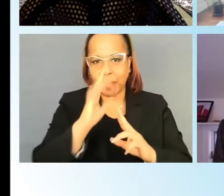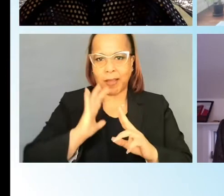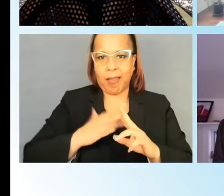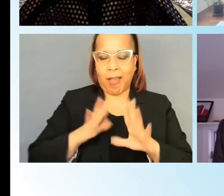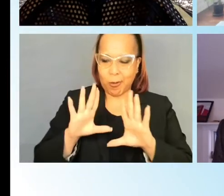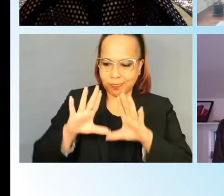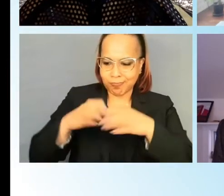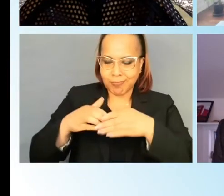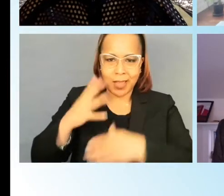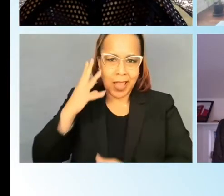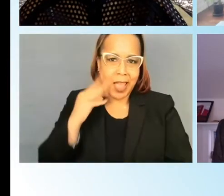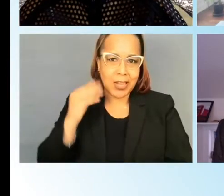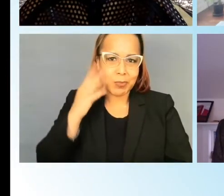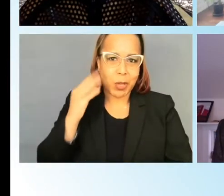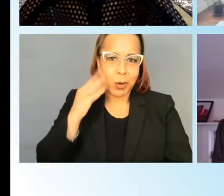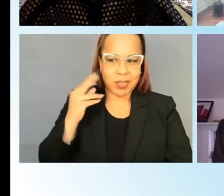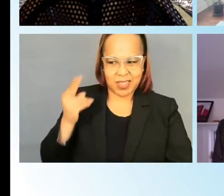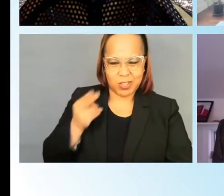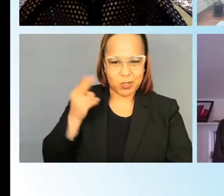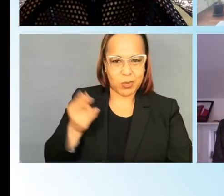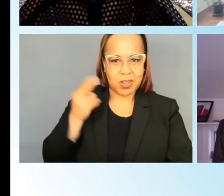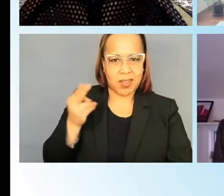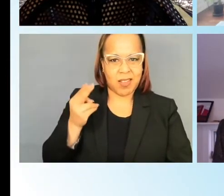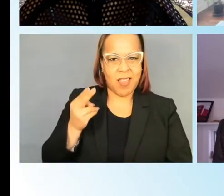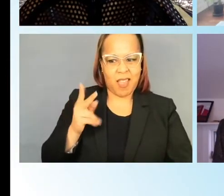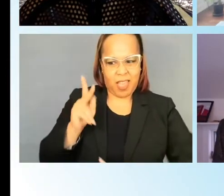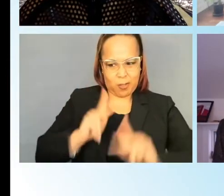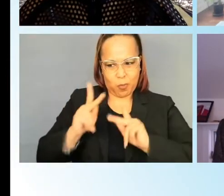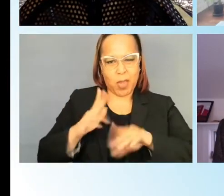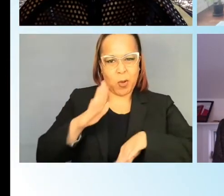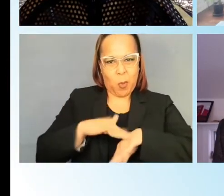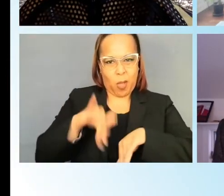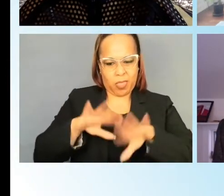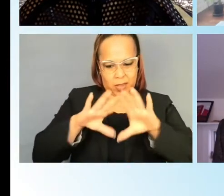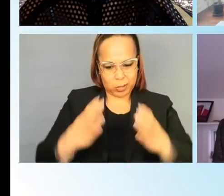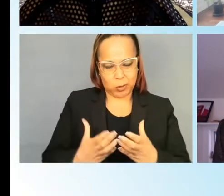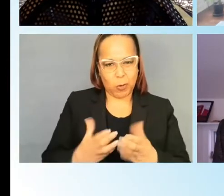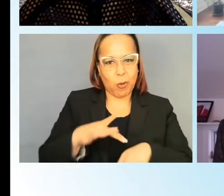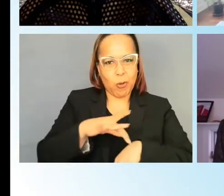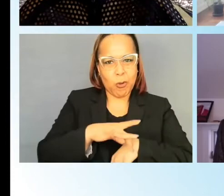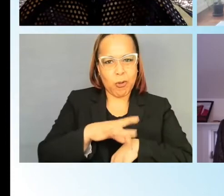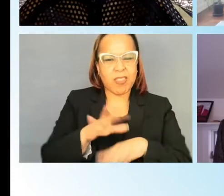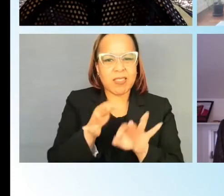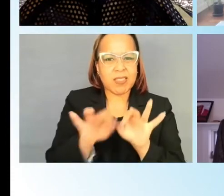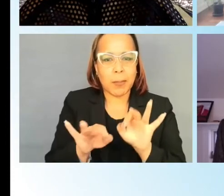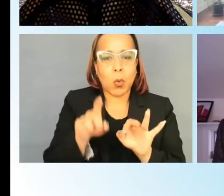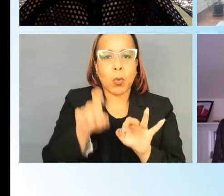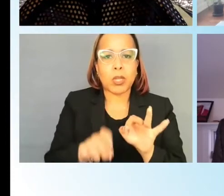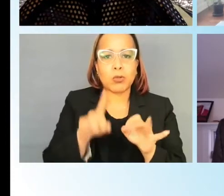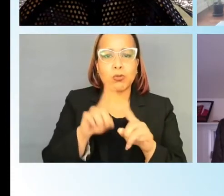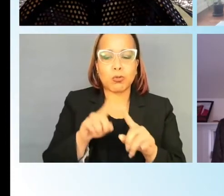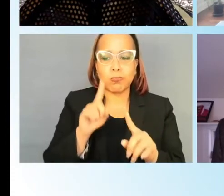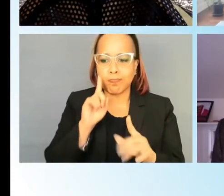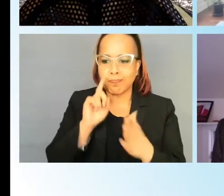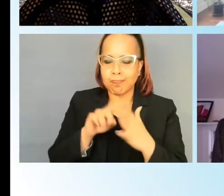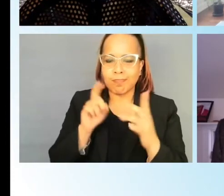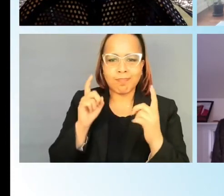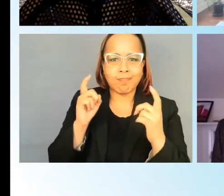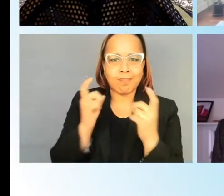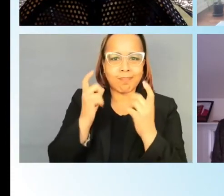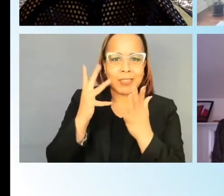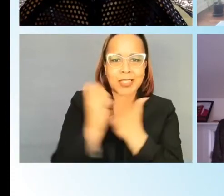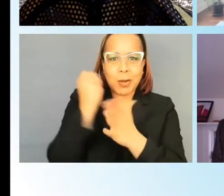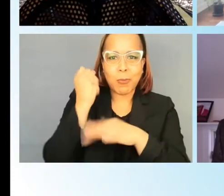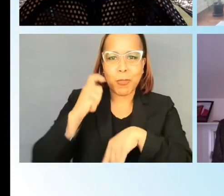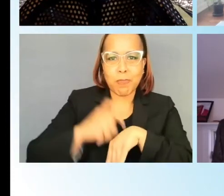and story as a humanity on this earth. You know, as simple as that. We need to celebrate the moment, each other being